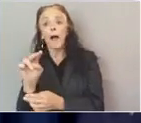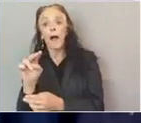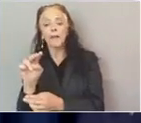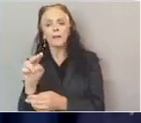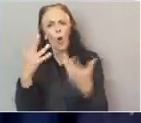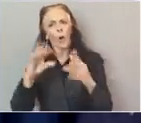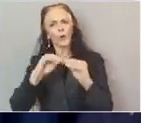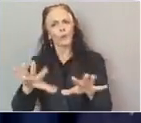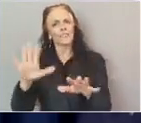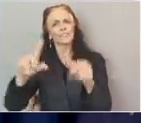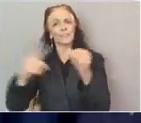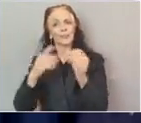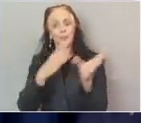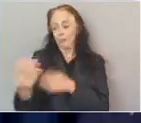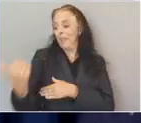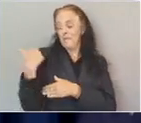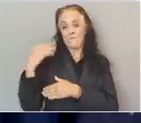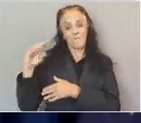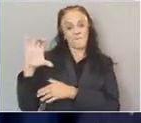in March.